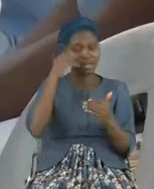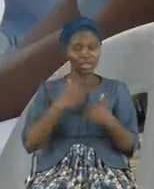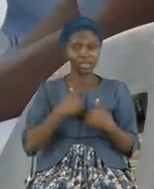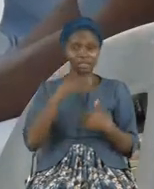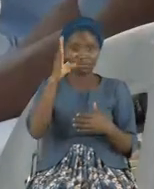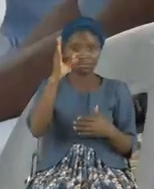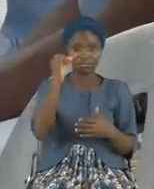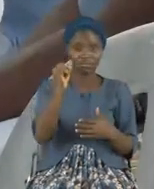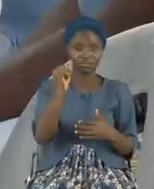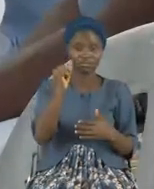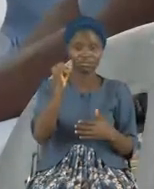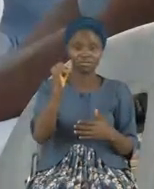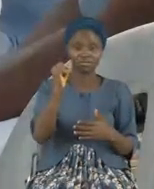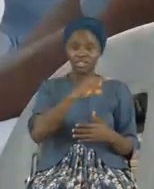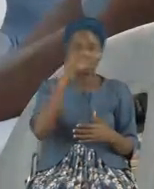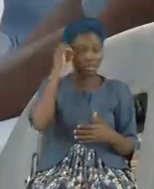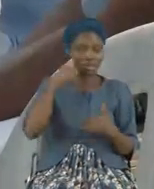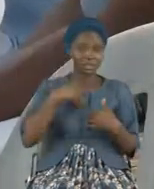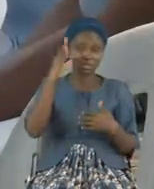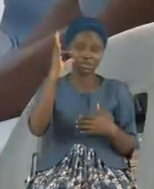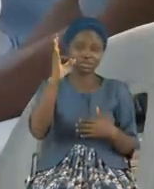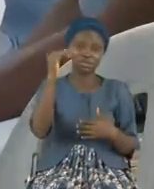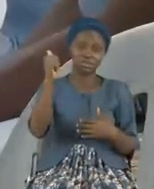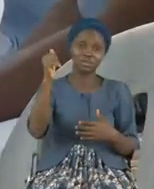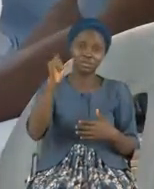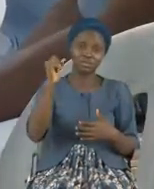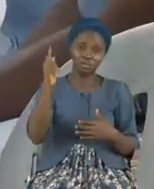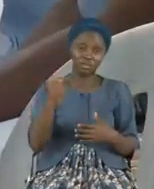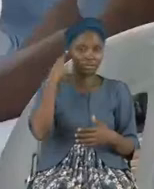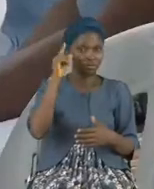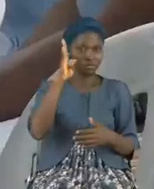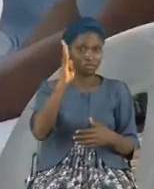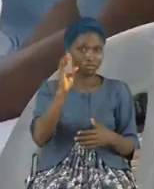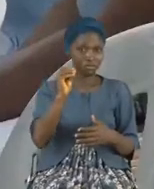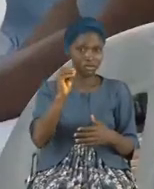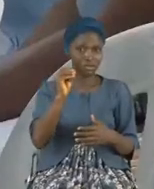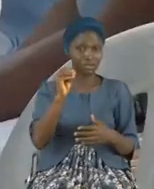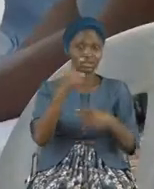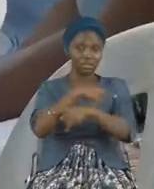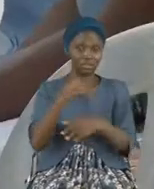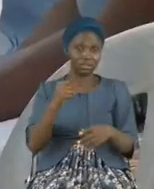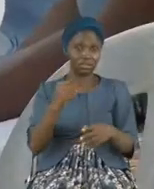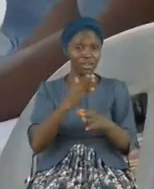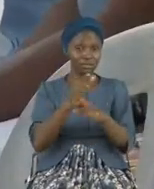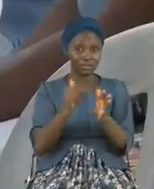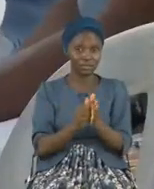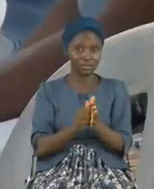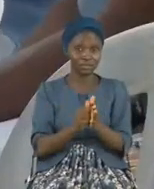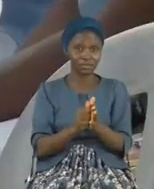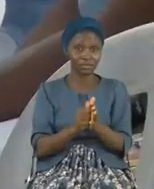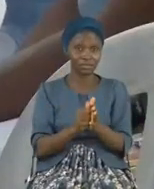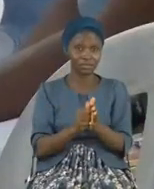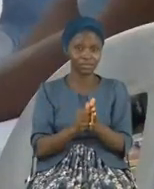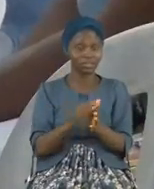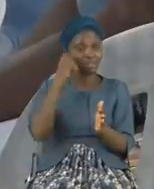for 40 days. After fasting for 40 days, he lost all his